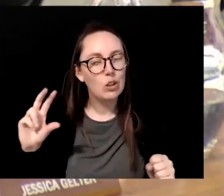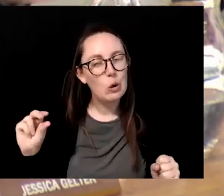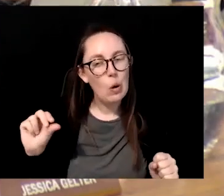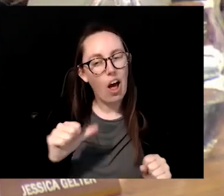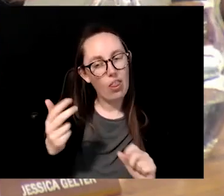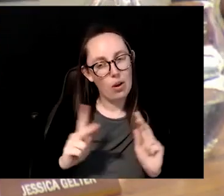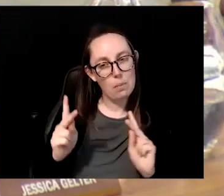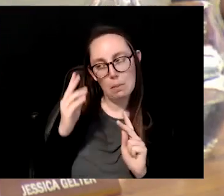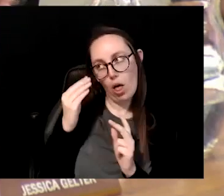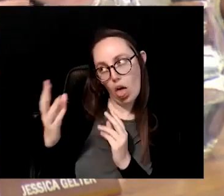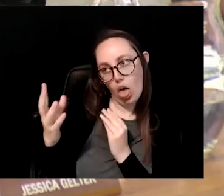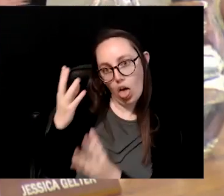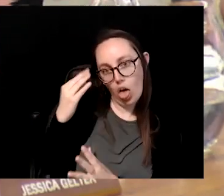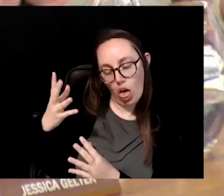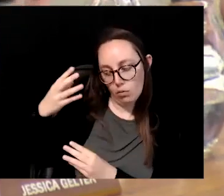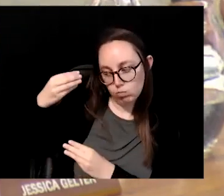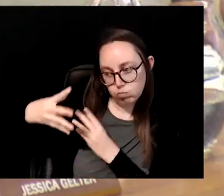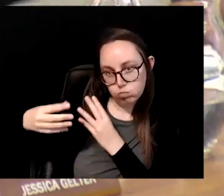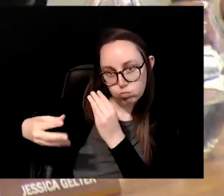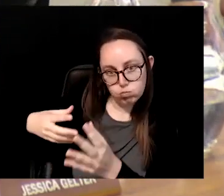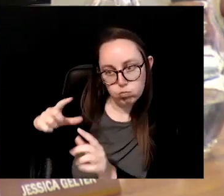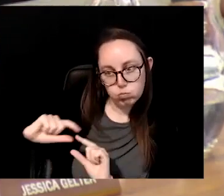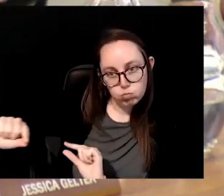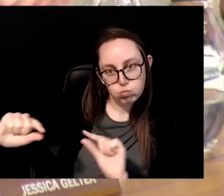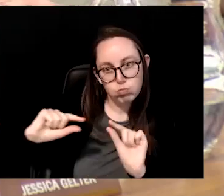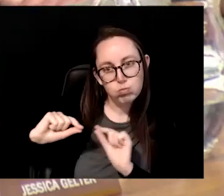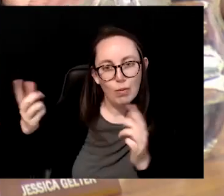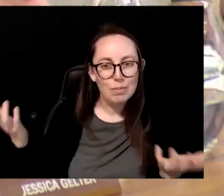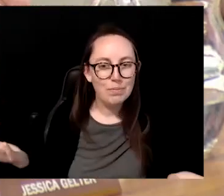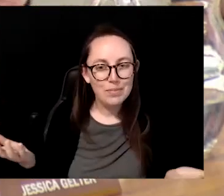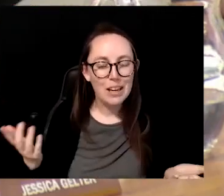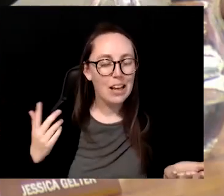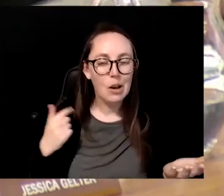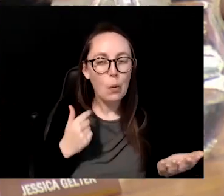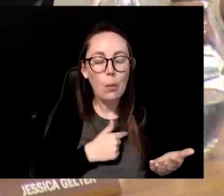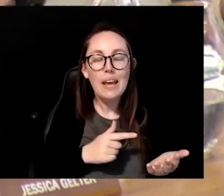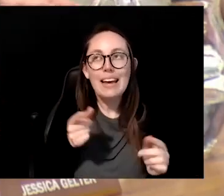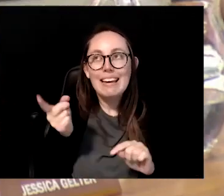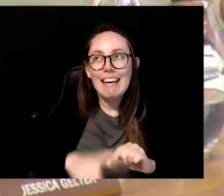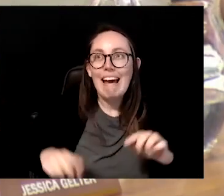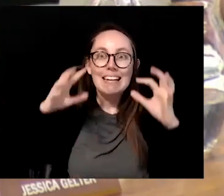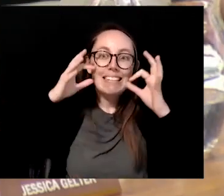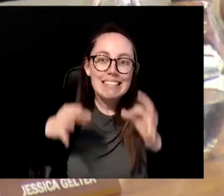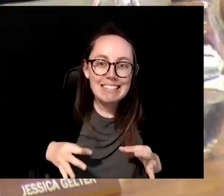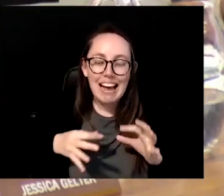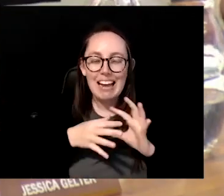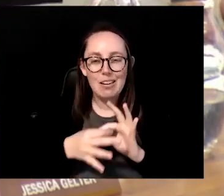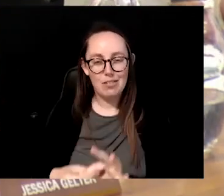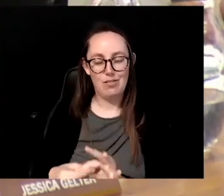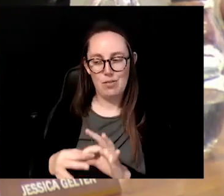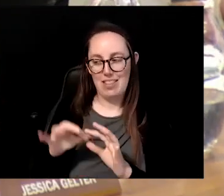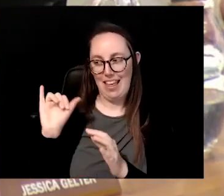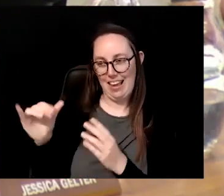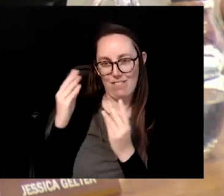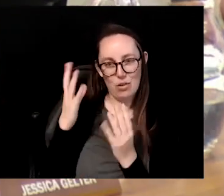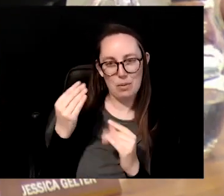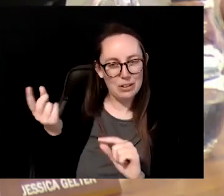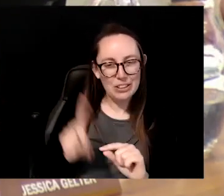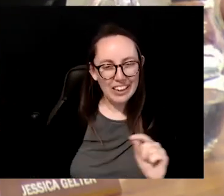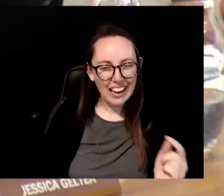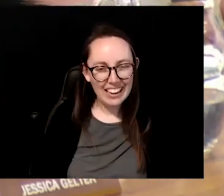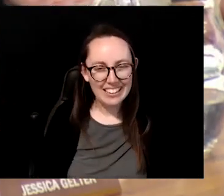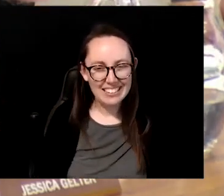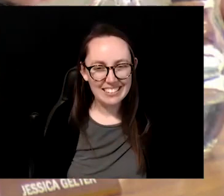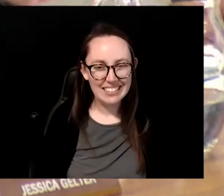make a decision I mean we're not making a decision about any of that stuff anyway but you know were we it's really hard to do that um